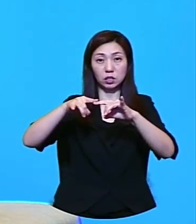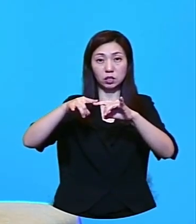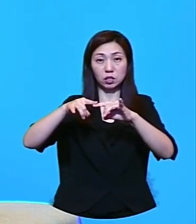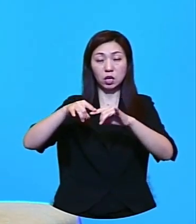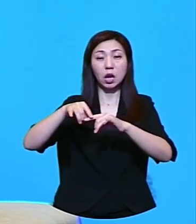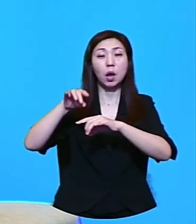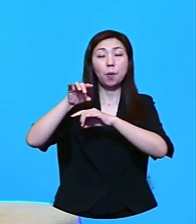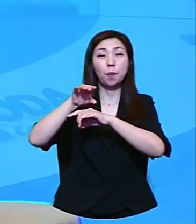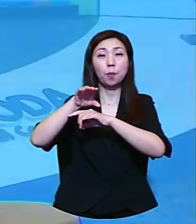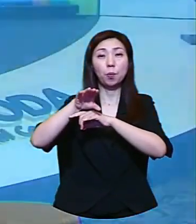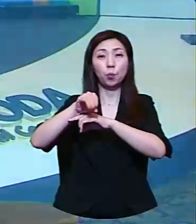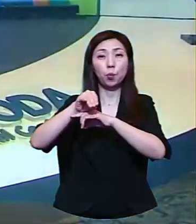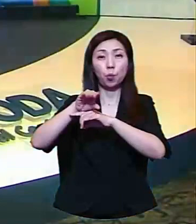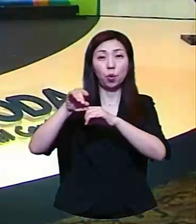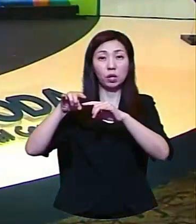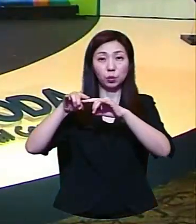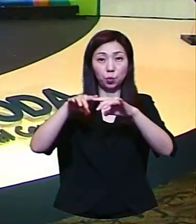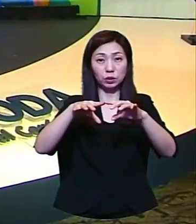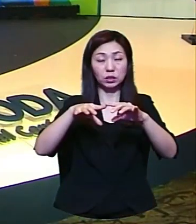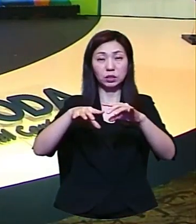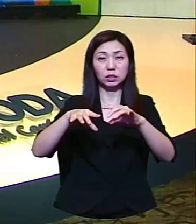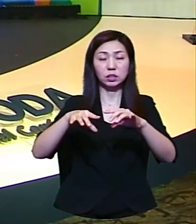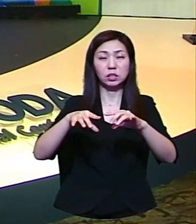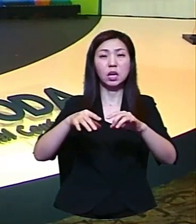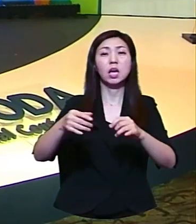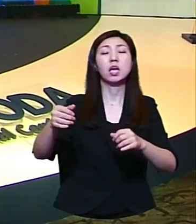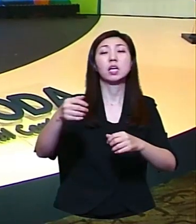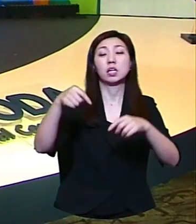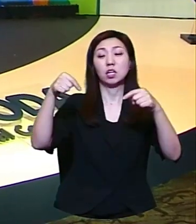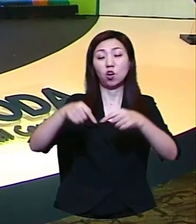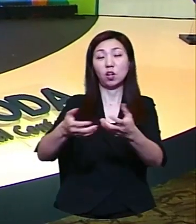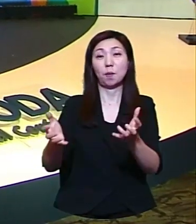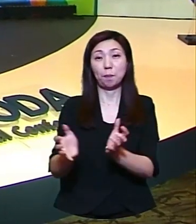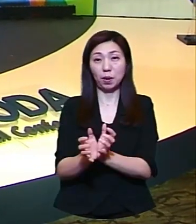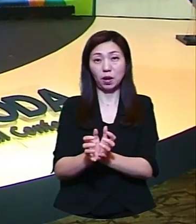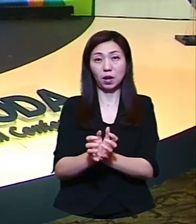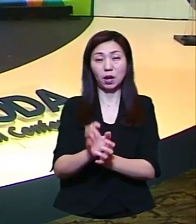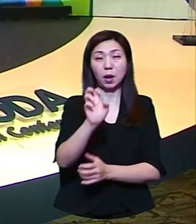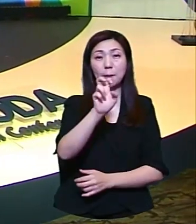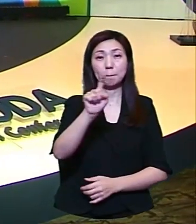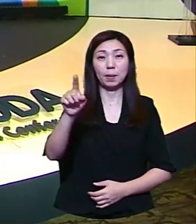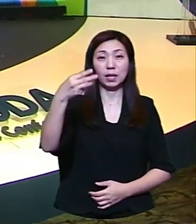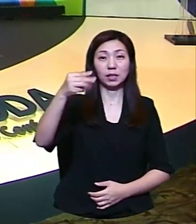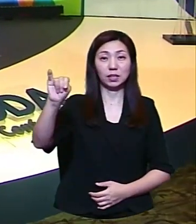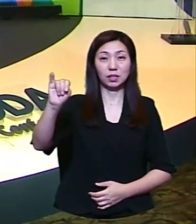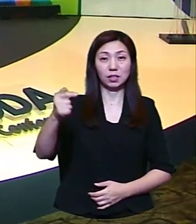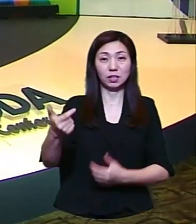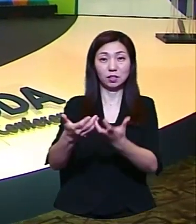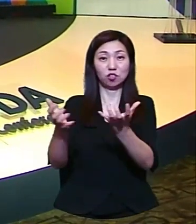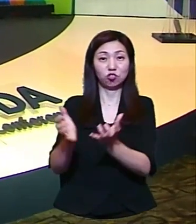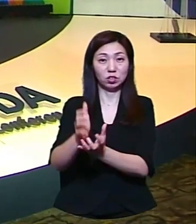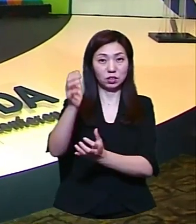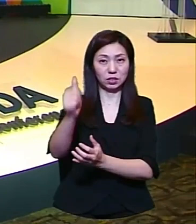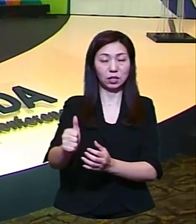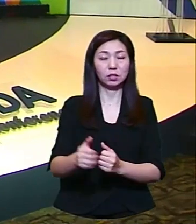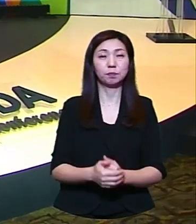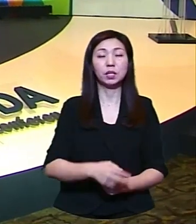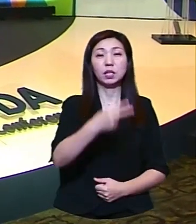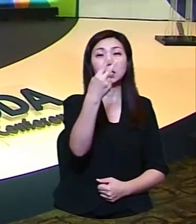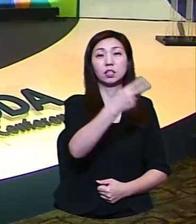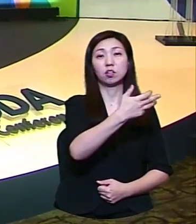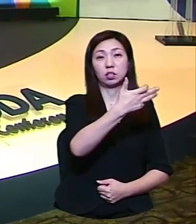ITU, Telecommunication Development Bureau, in November 2018. And she's the first